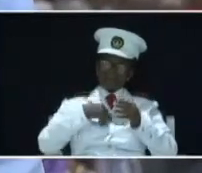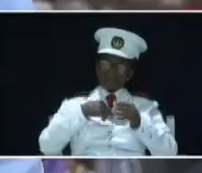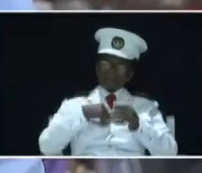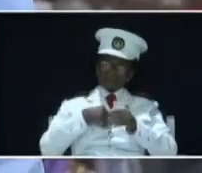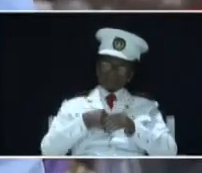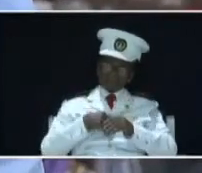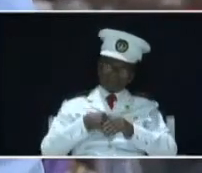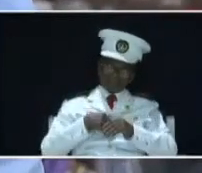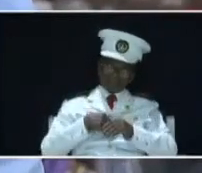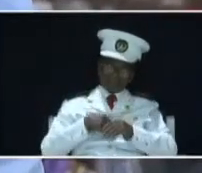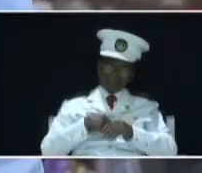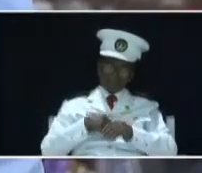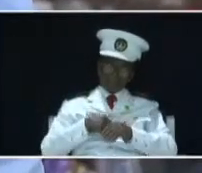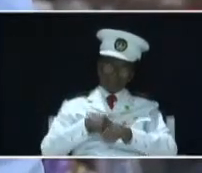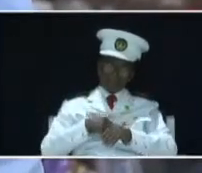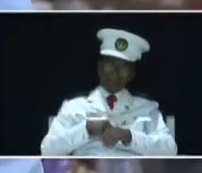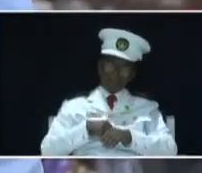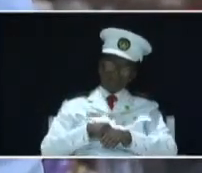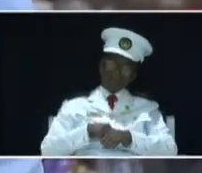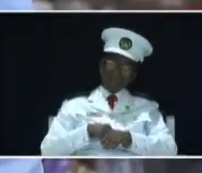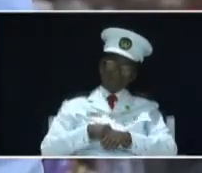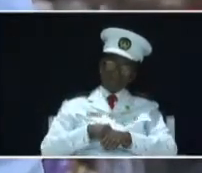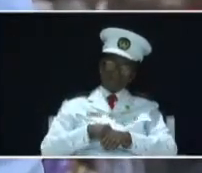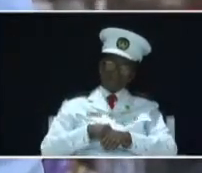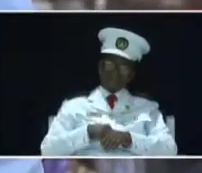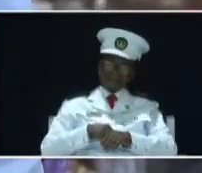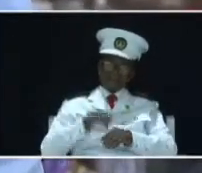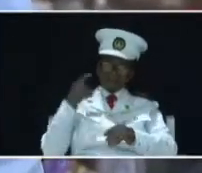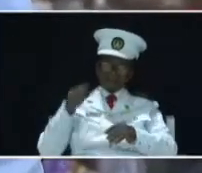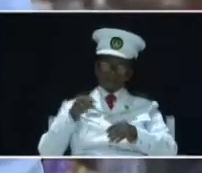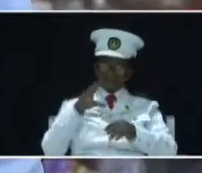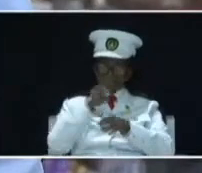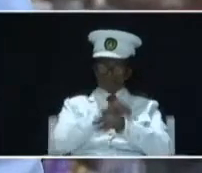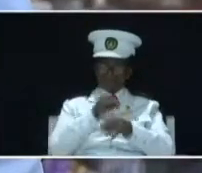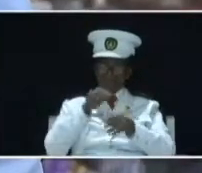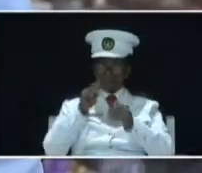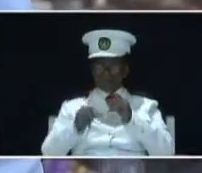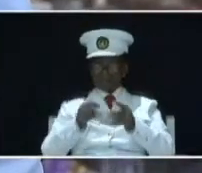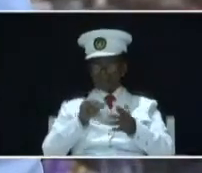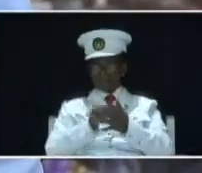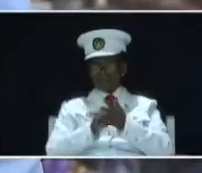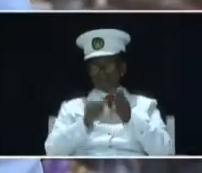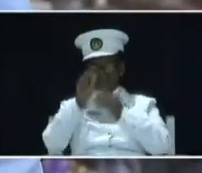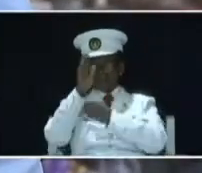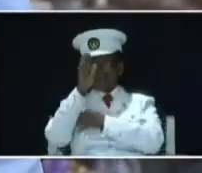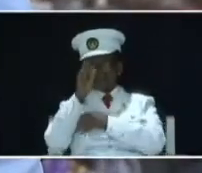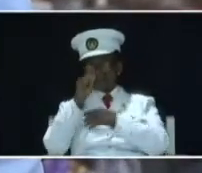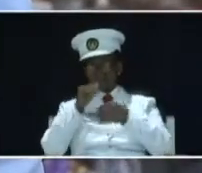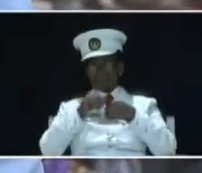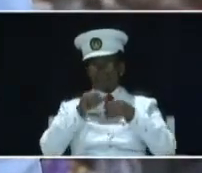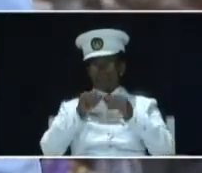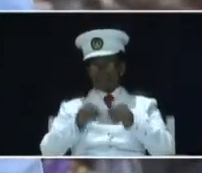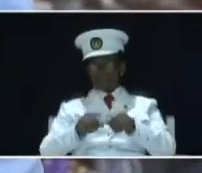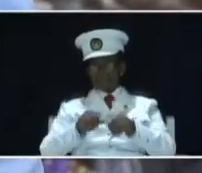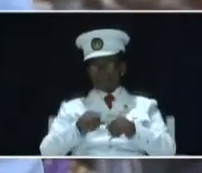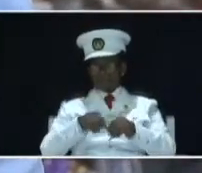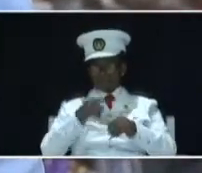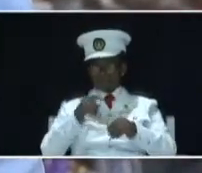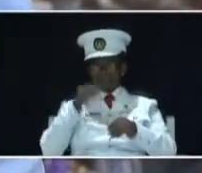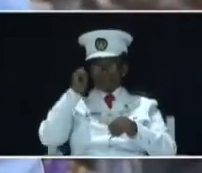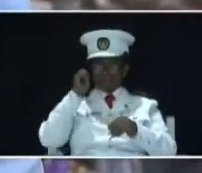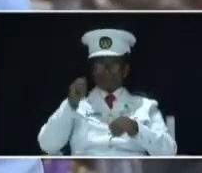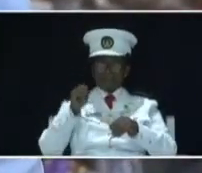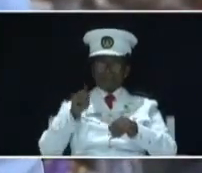Let me tell you the truth. The worst person that God could say is choosing to be a pastor is a